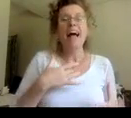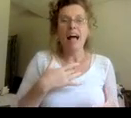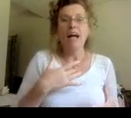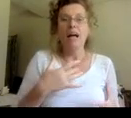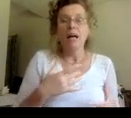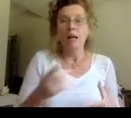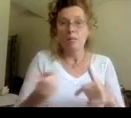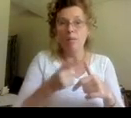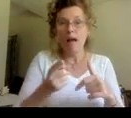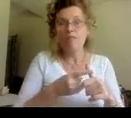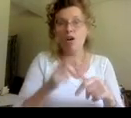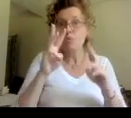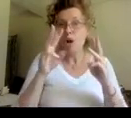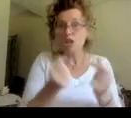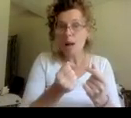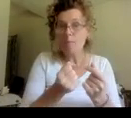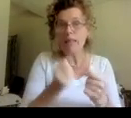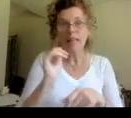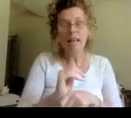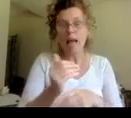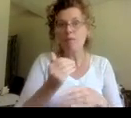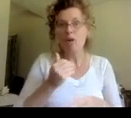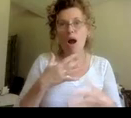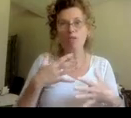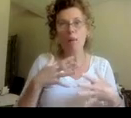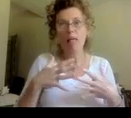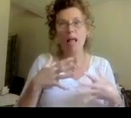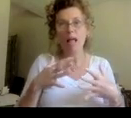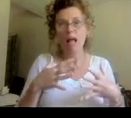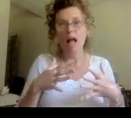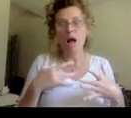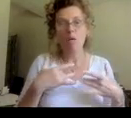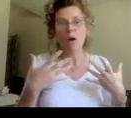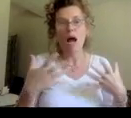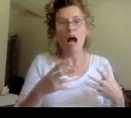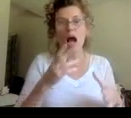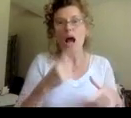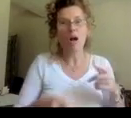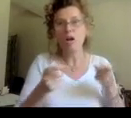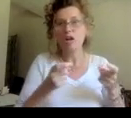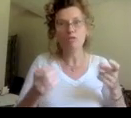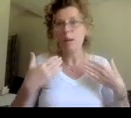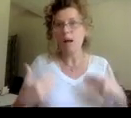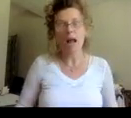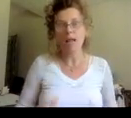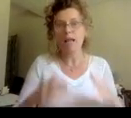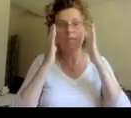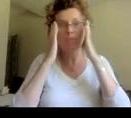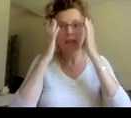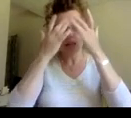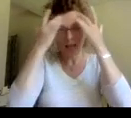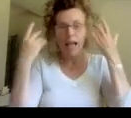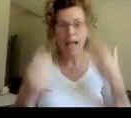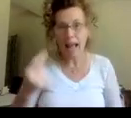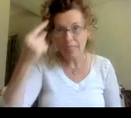first workshop, the night before, I was just trembling so much. I couldn't even control my body. And I